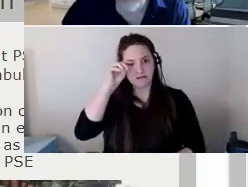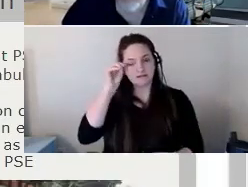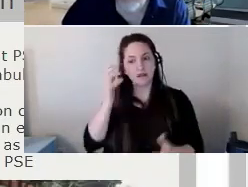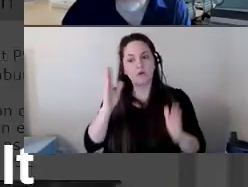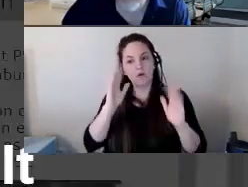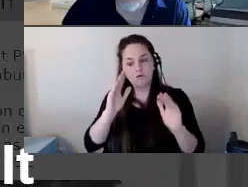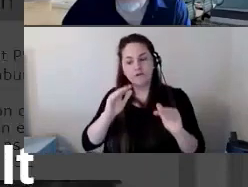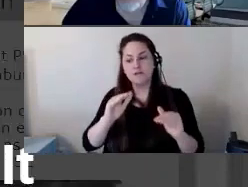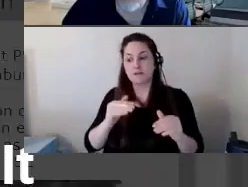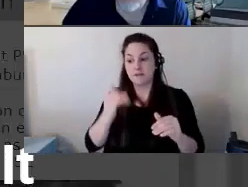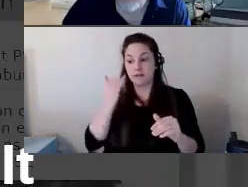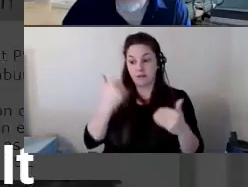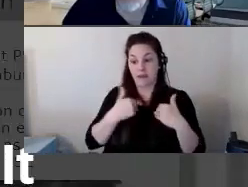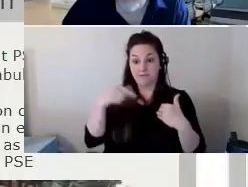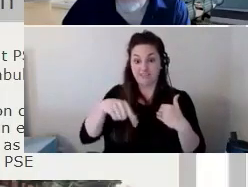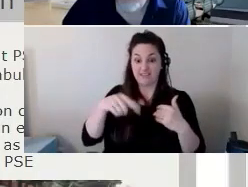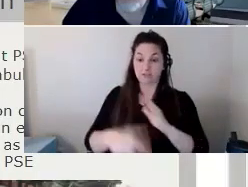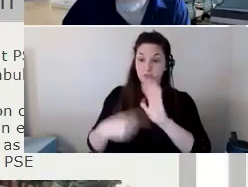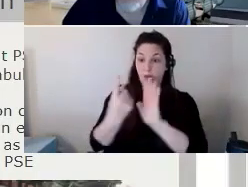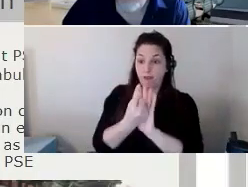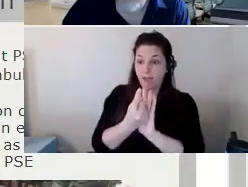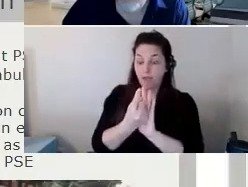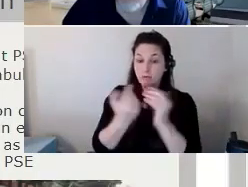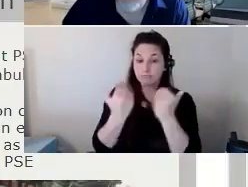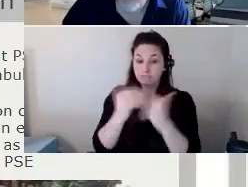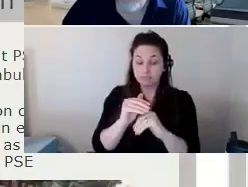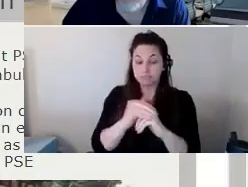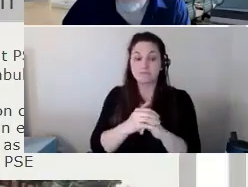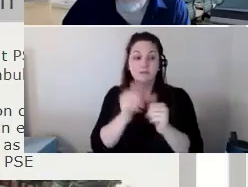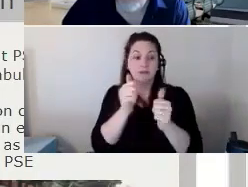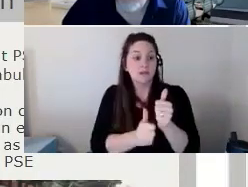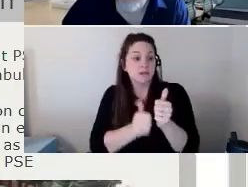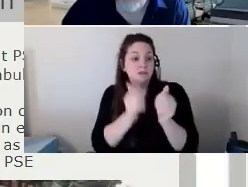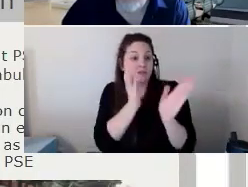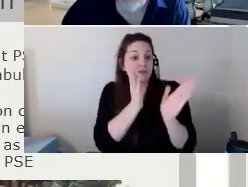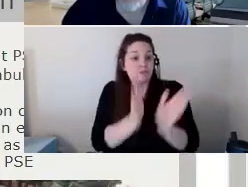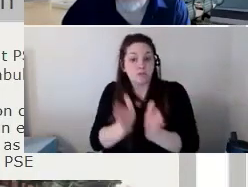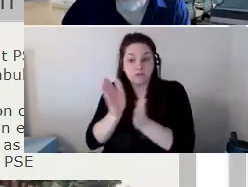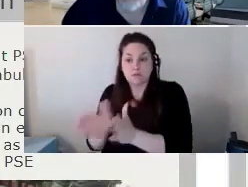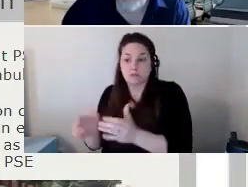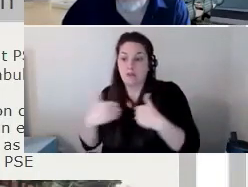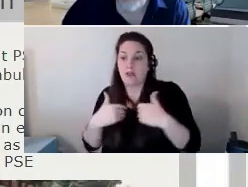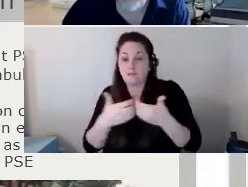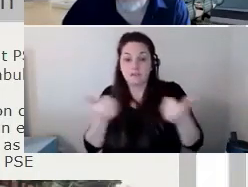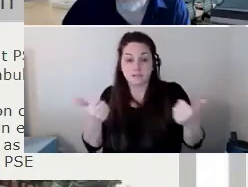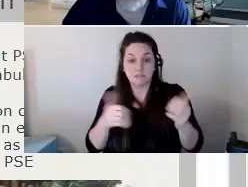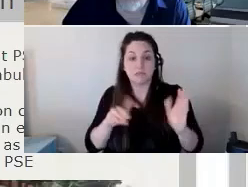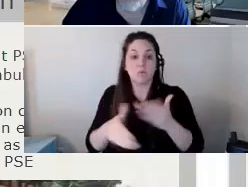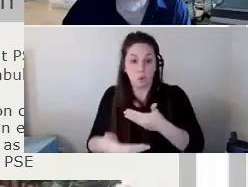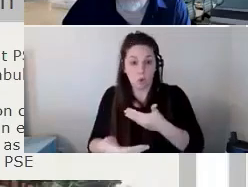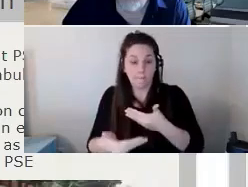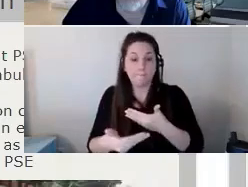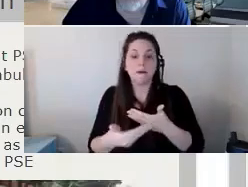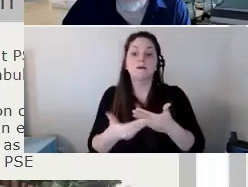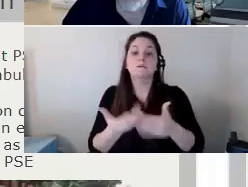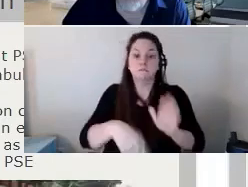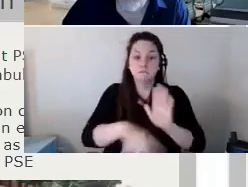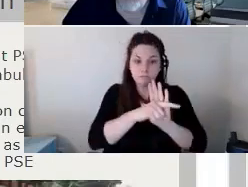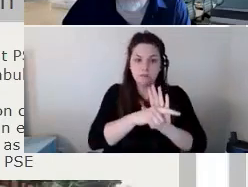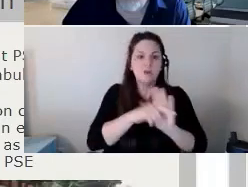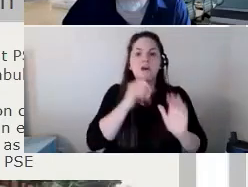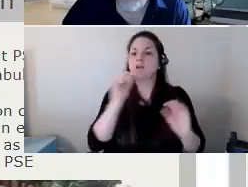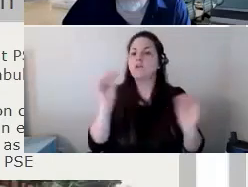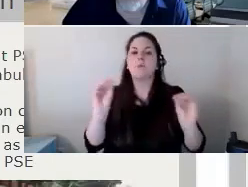having these as an hour and by giving each person a separate, essentially a separate room, nobody's floating around a